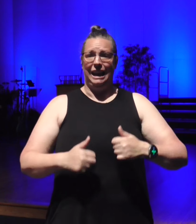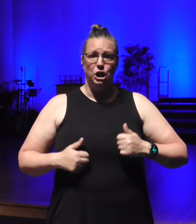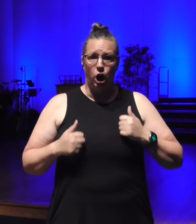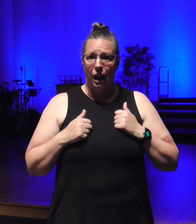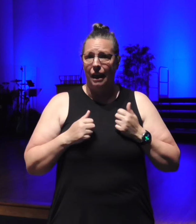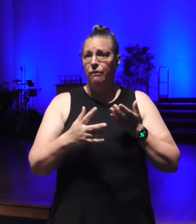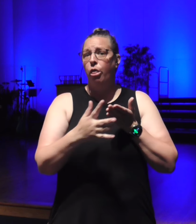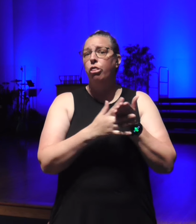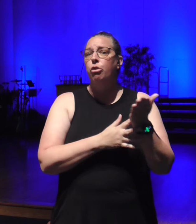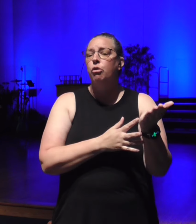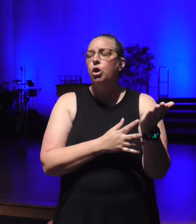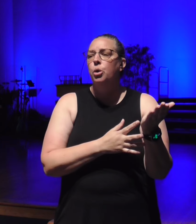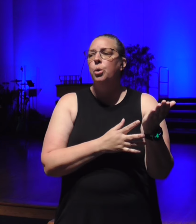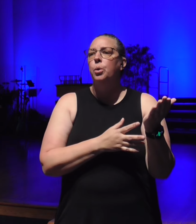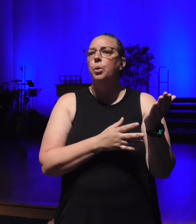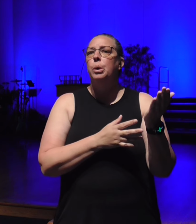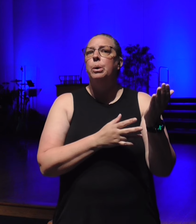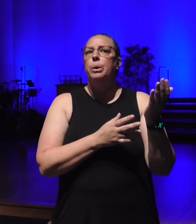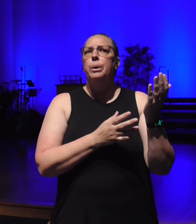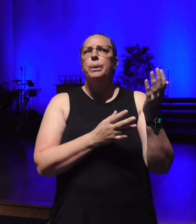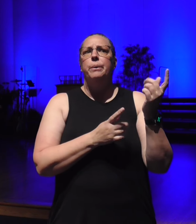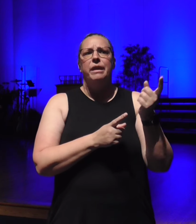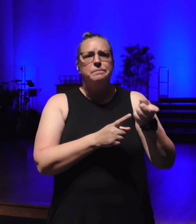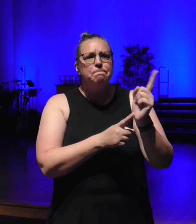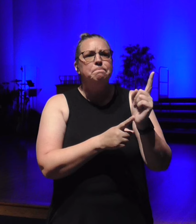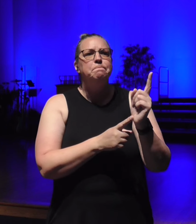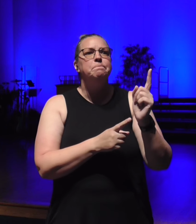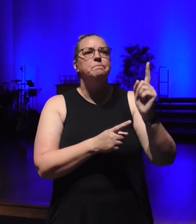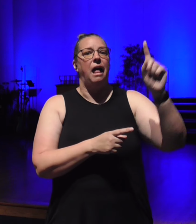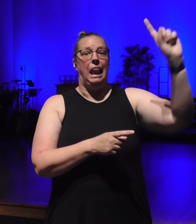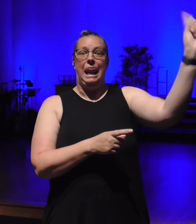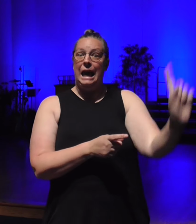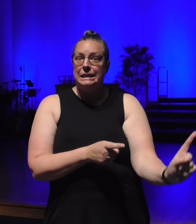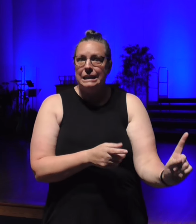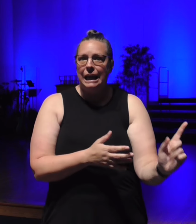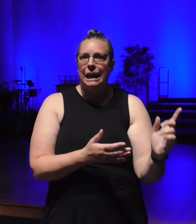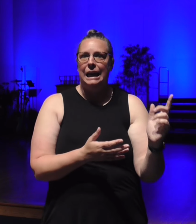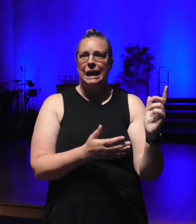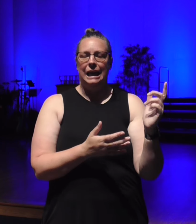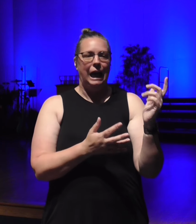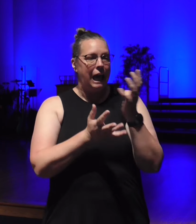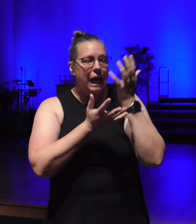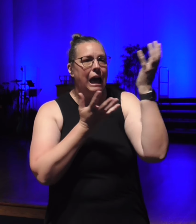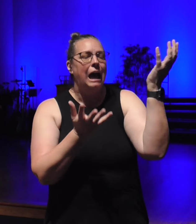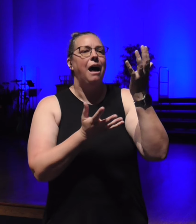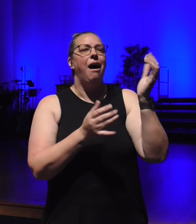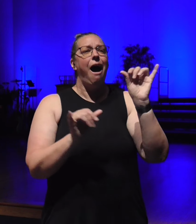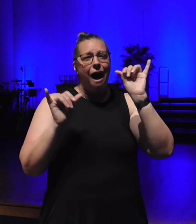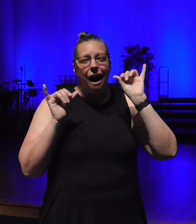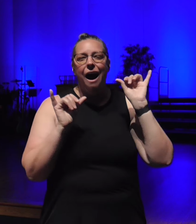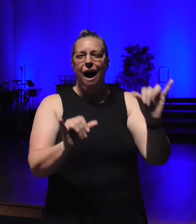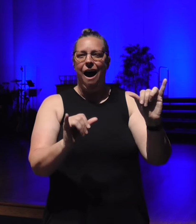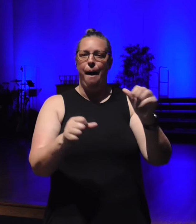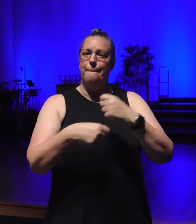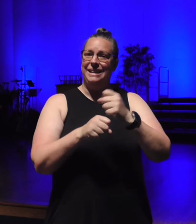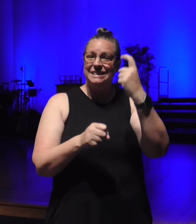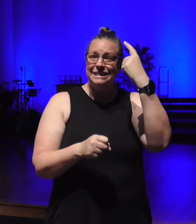life, through an instant of divine lightning strike, where it all begins to make sense, right? All